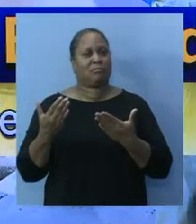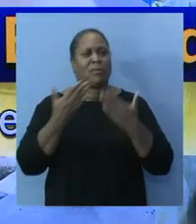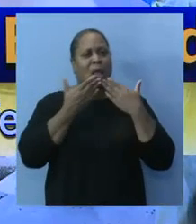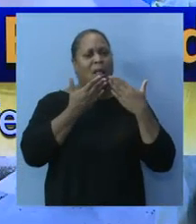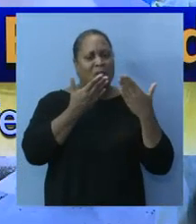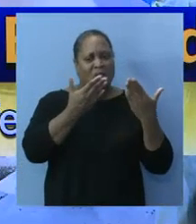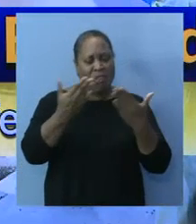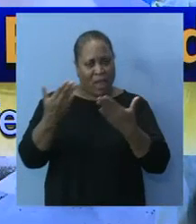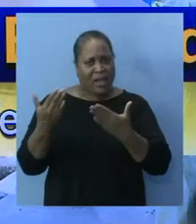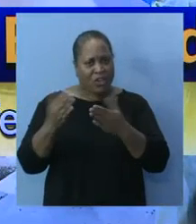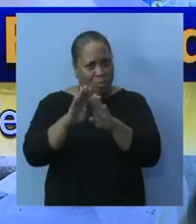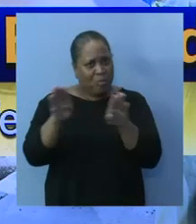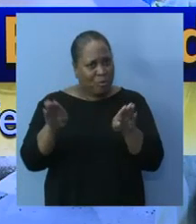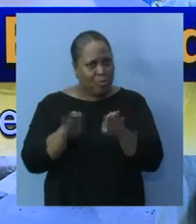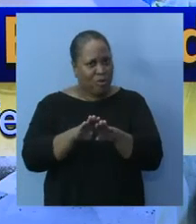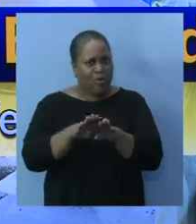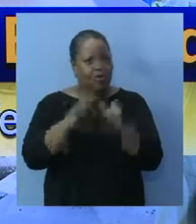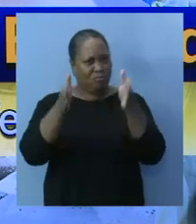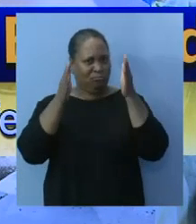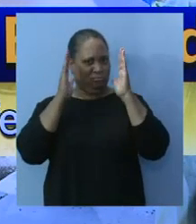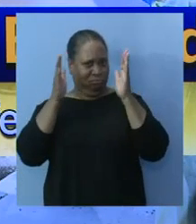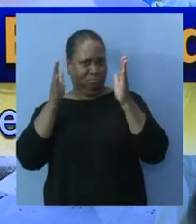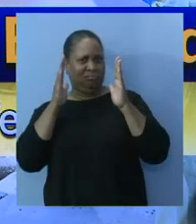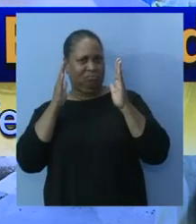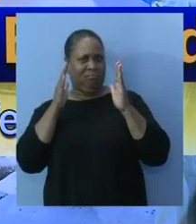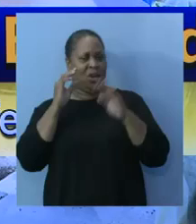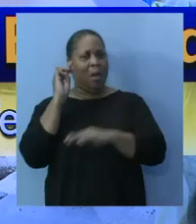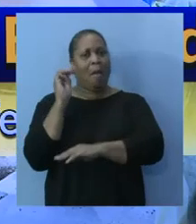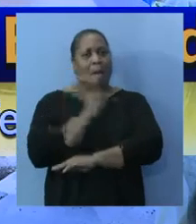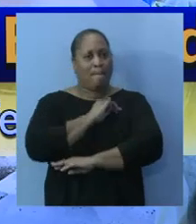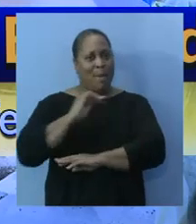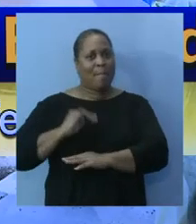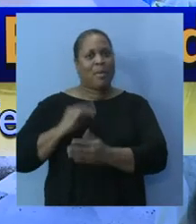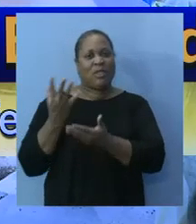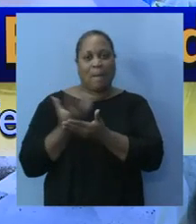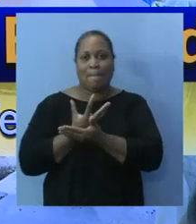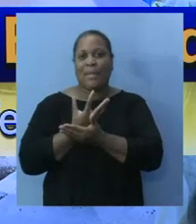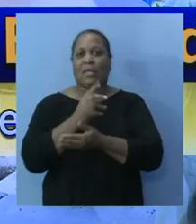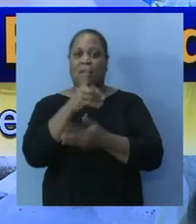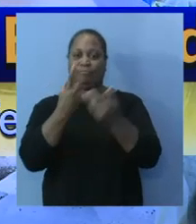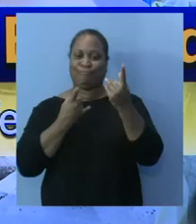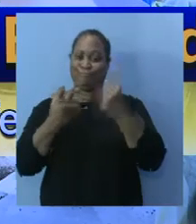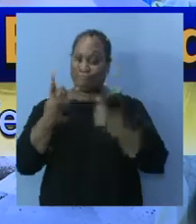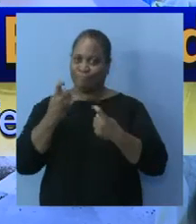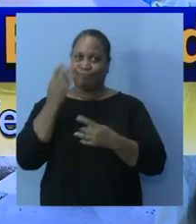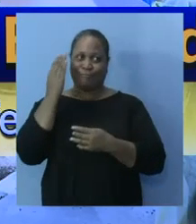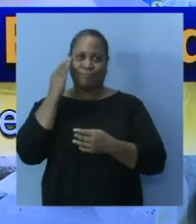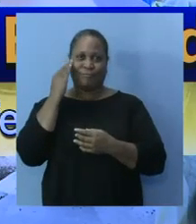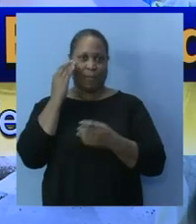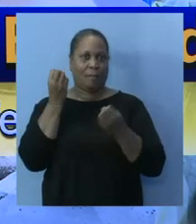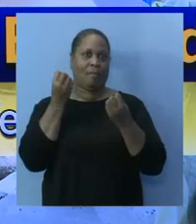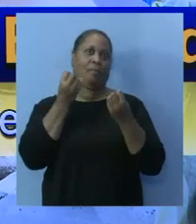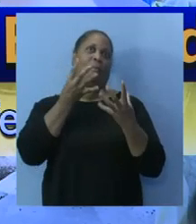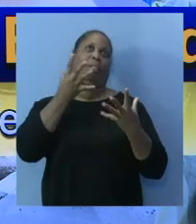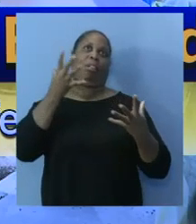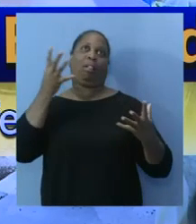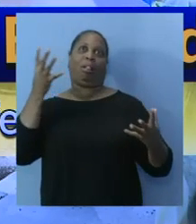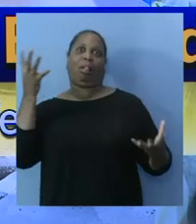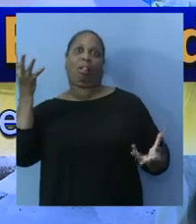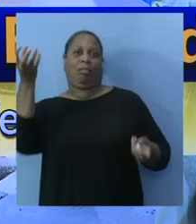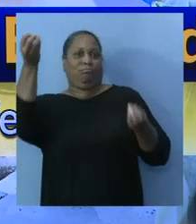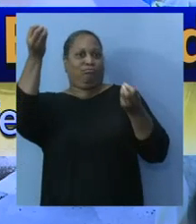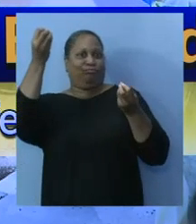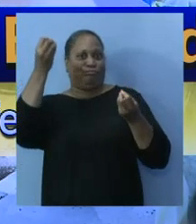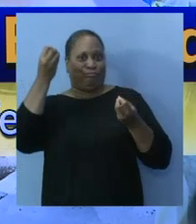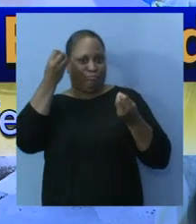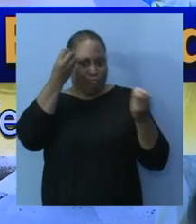you, Bermuda, for your attention. Thank you to the members of the media for their questions. I know that there was significant amounts of information of which was